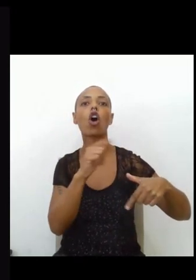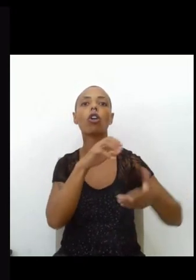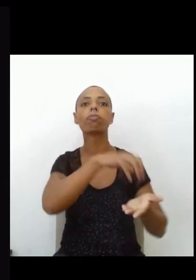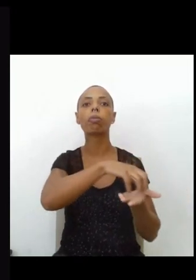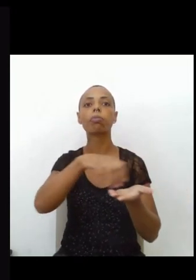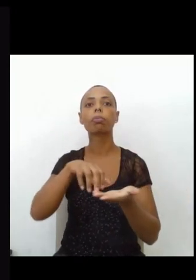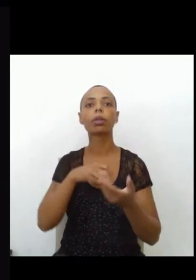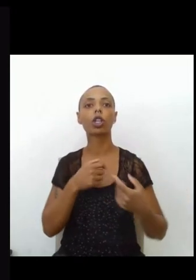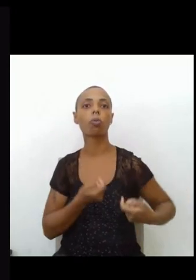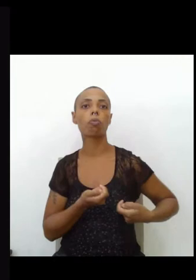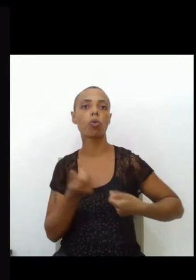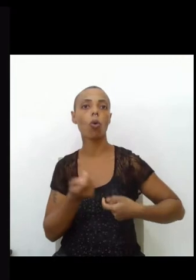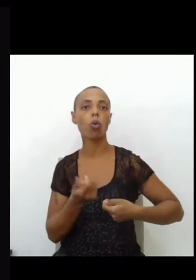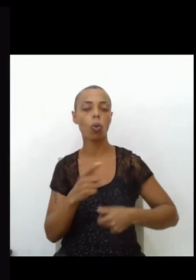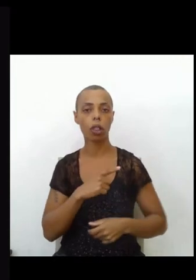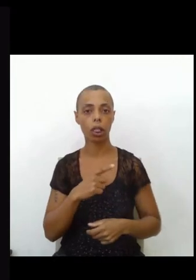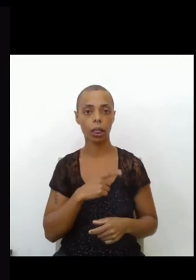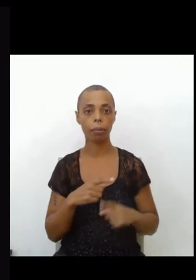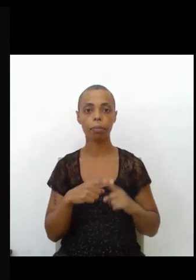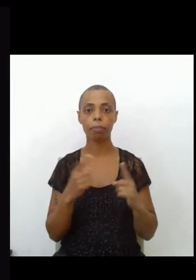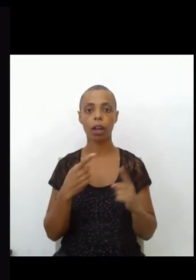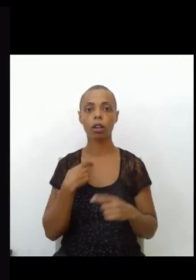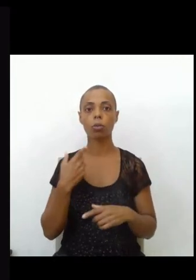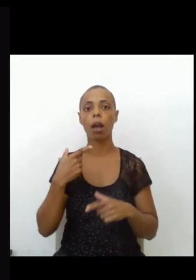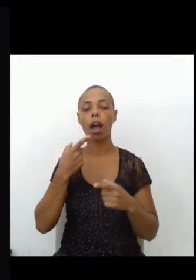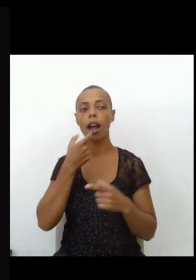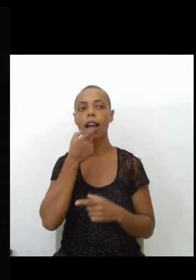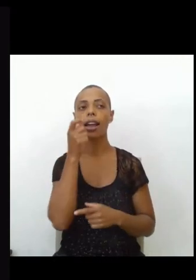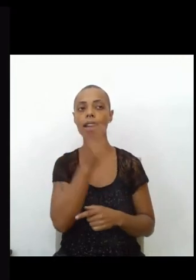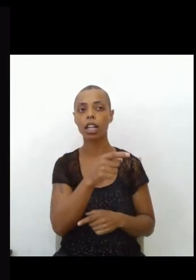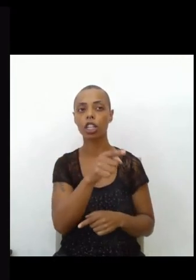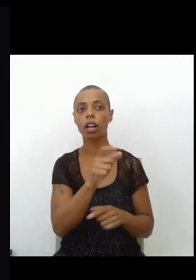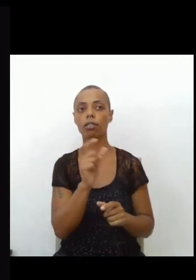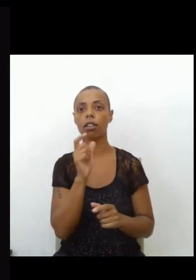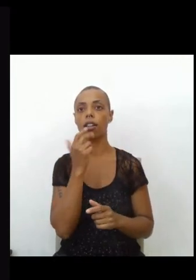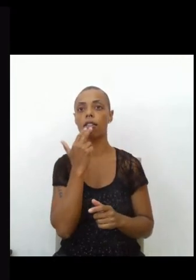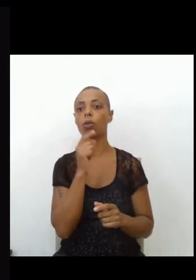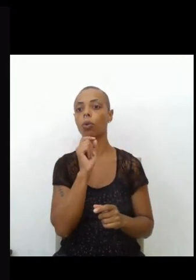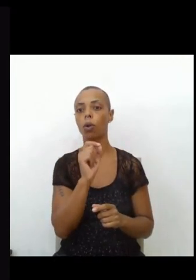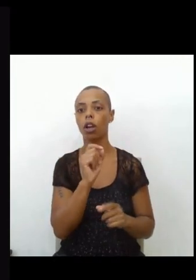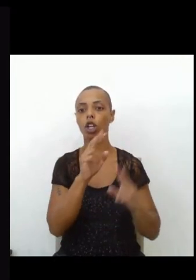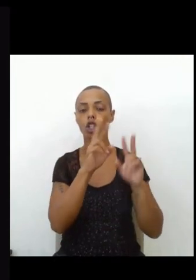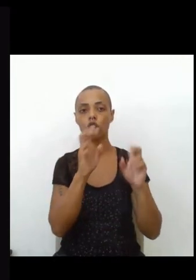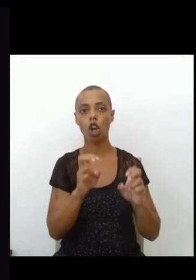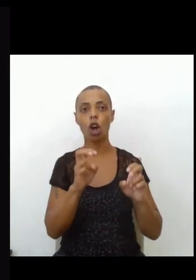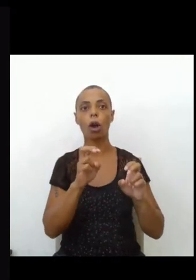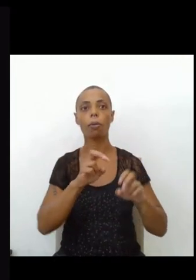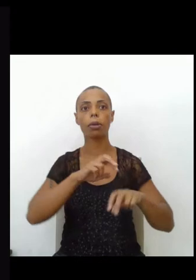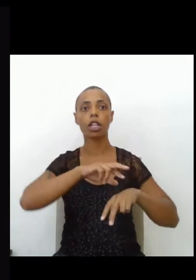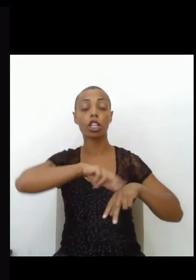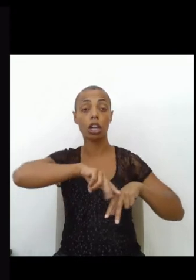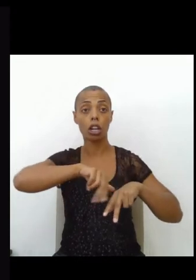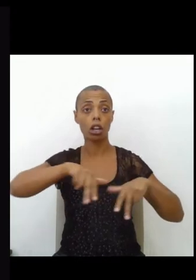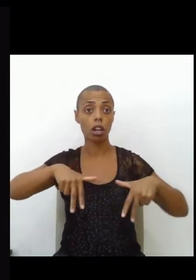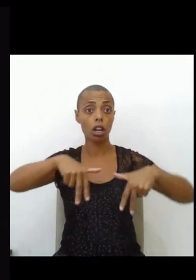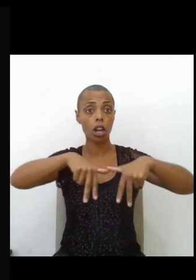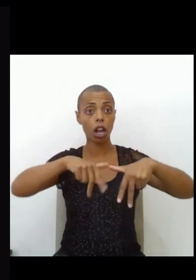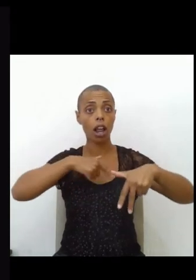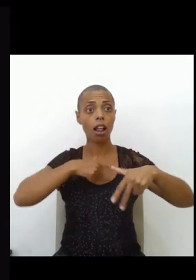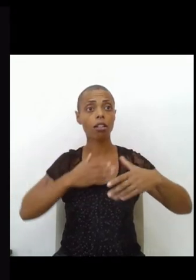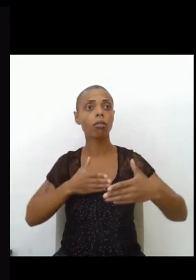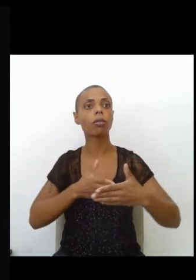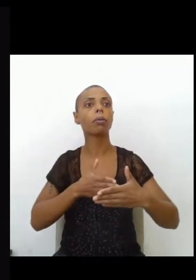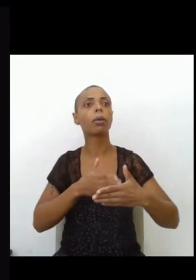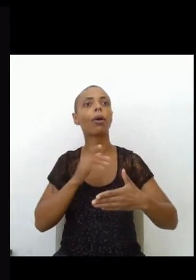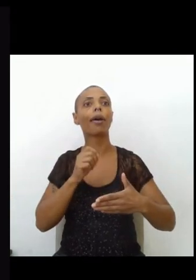Is that these have packaged African existence in dichotomies limiting diverse experiences and